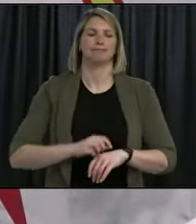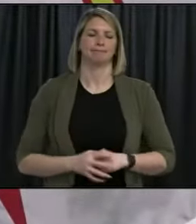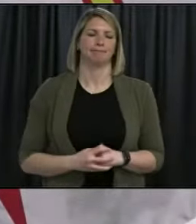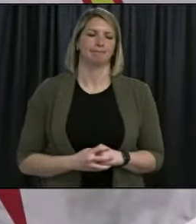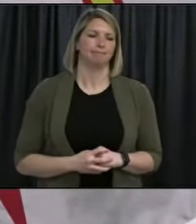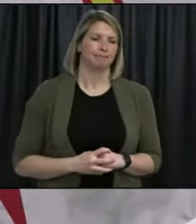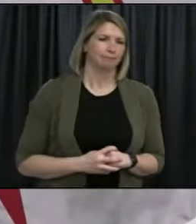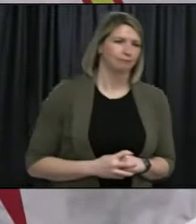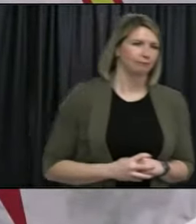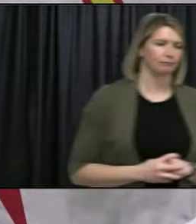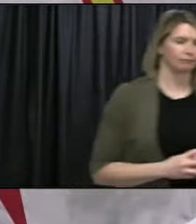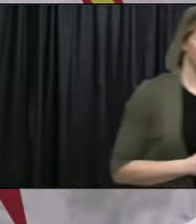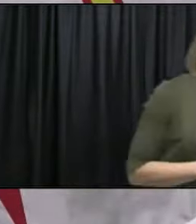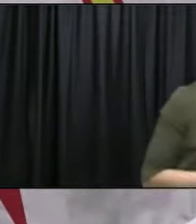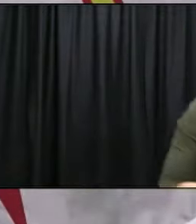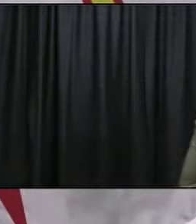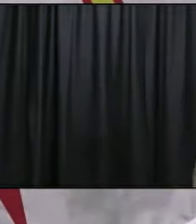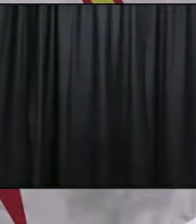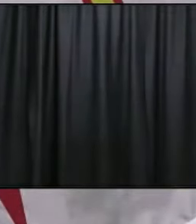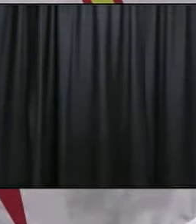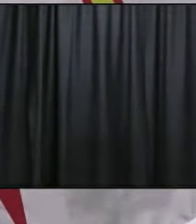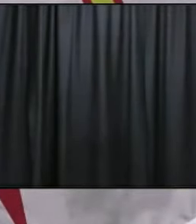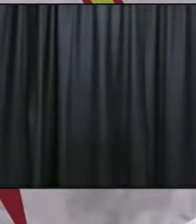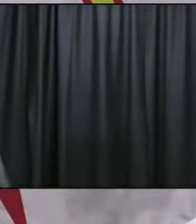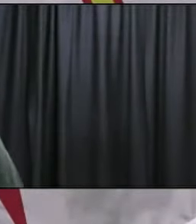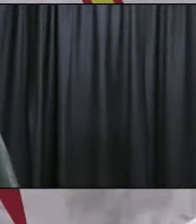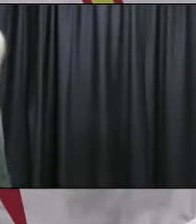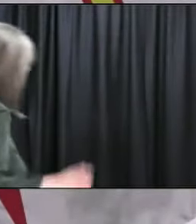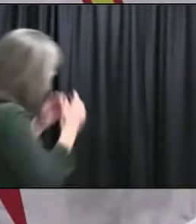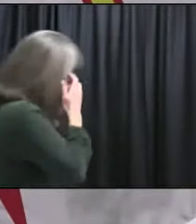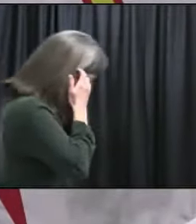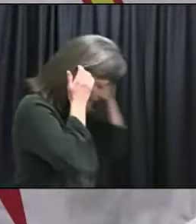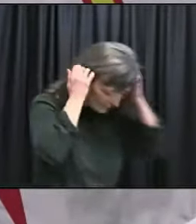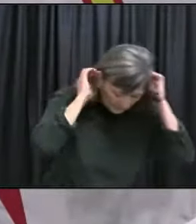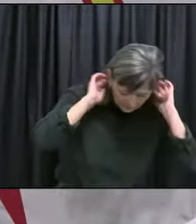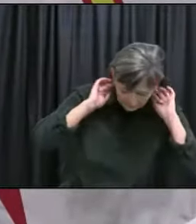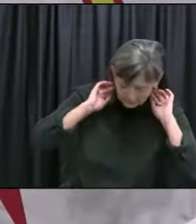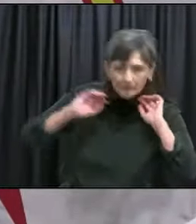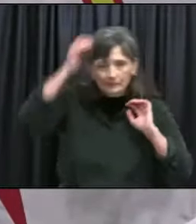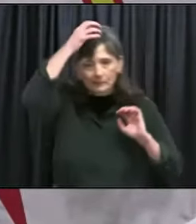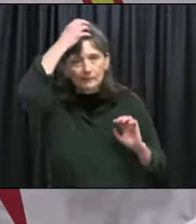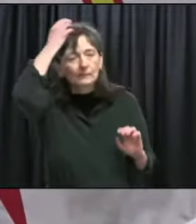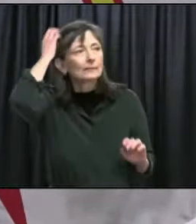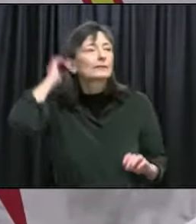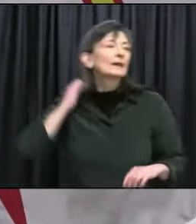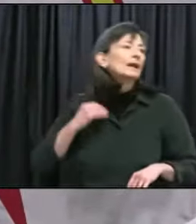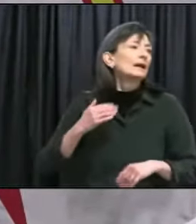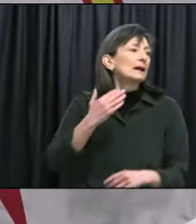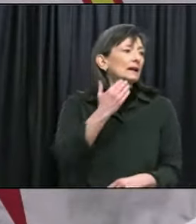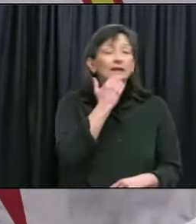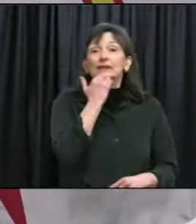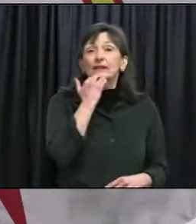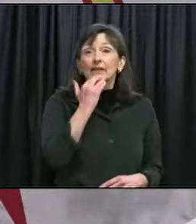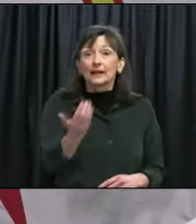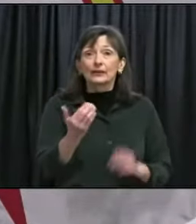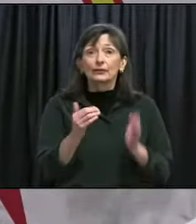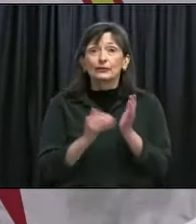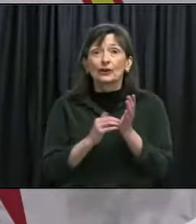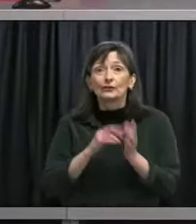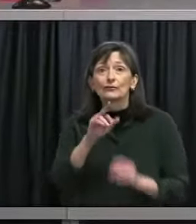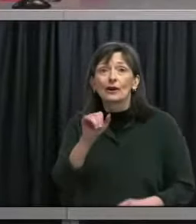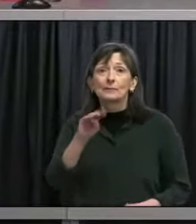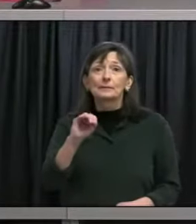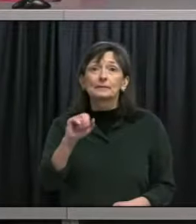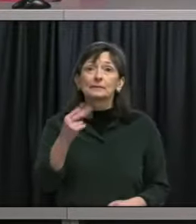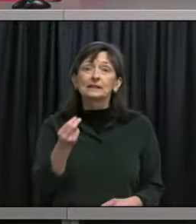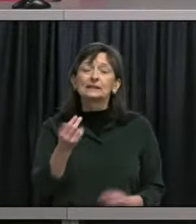Thank you Dr. Raman we'll now open it up to questions from the media. Thank you Premier for the benefit of our